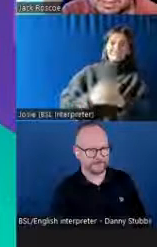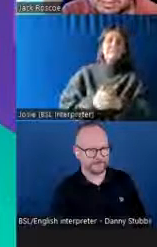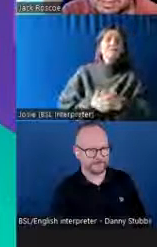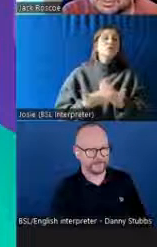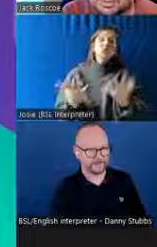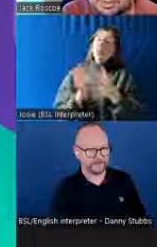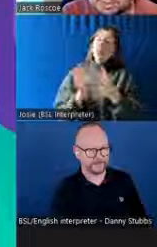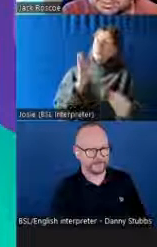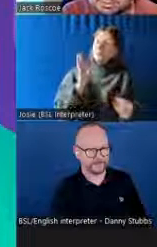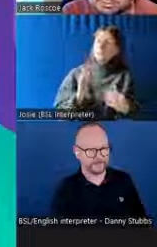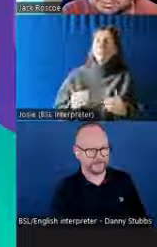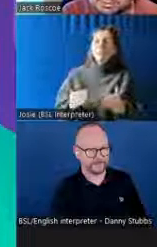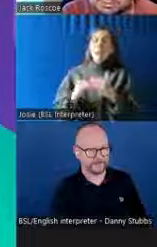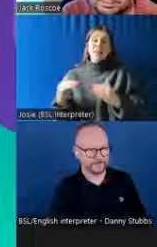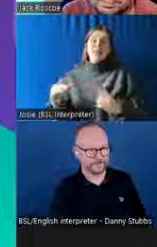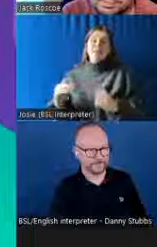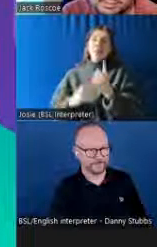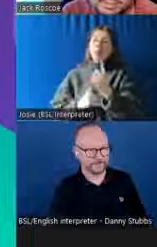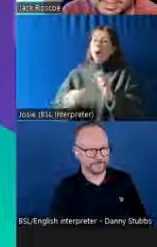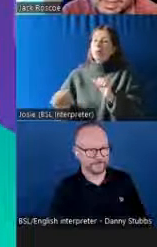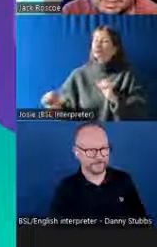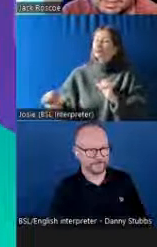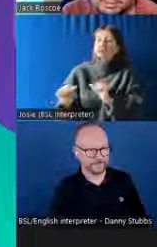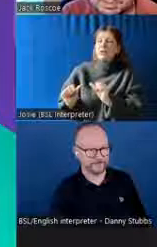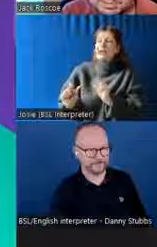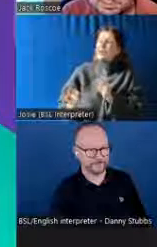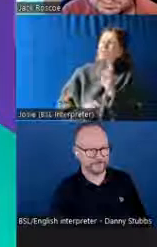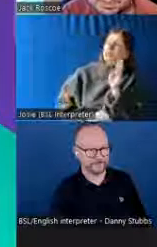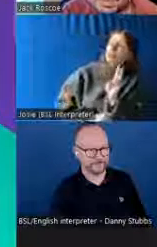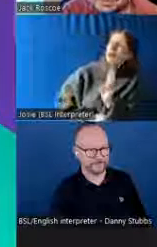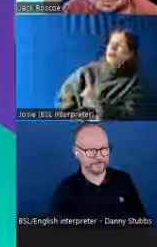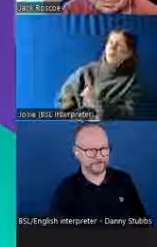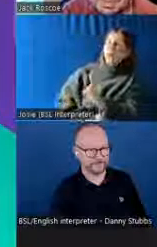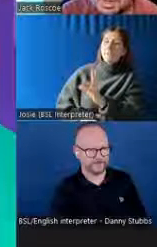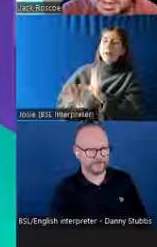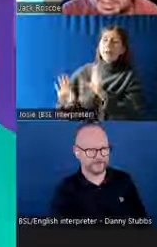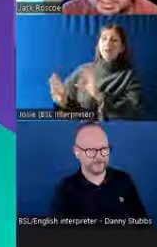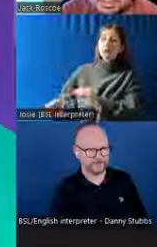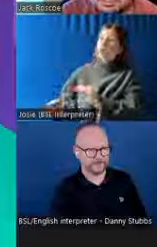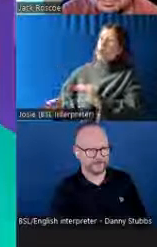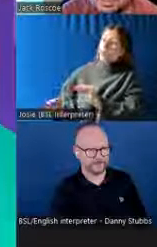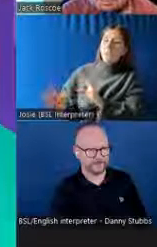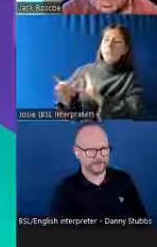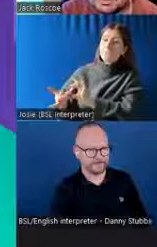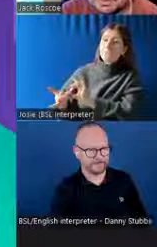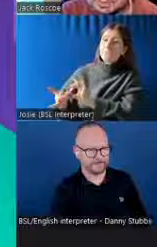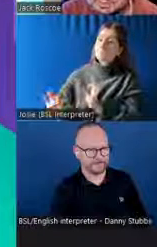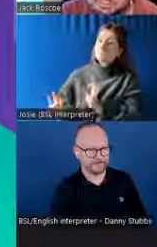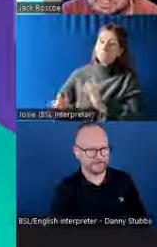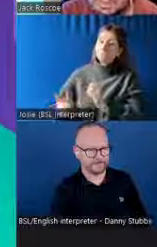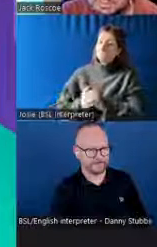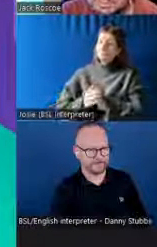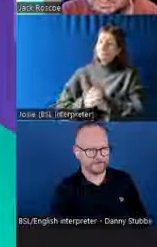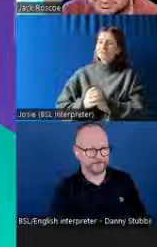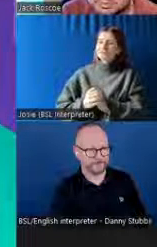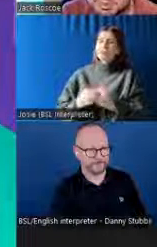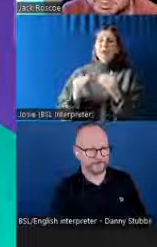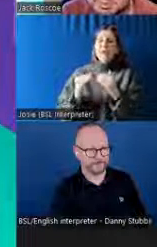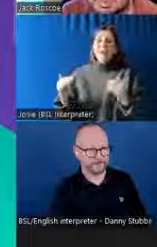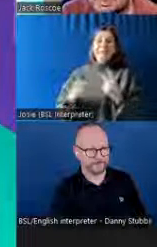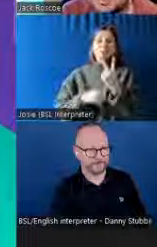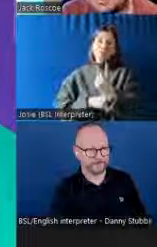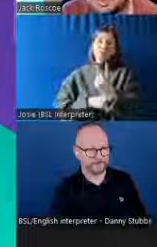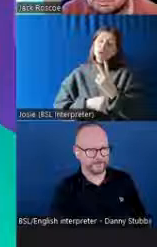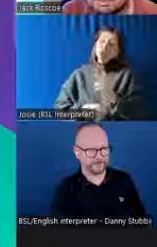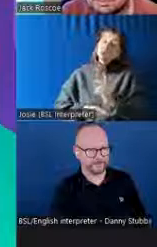with the work, but they don't stop. At level 2, they spend more time engaging, might look at some elements or